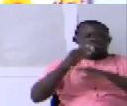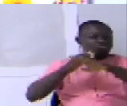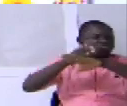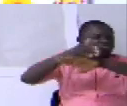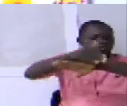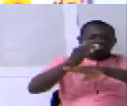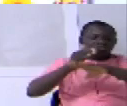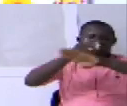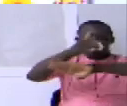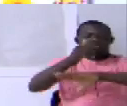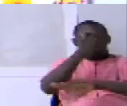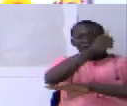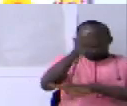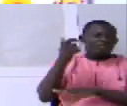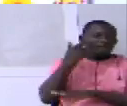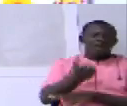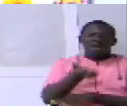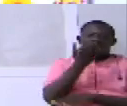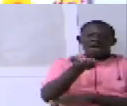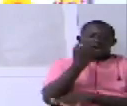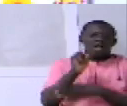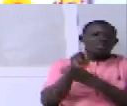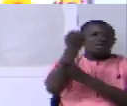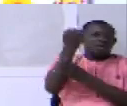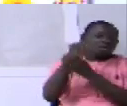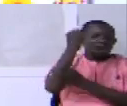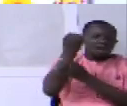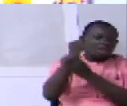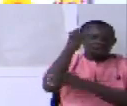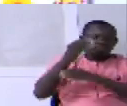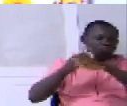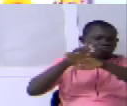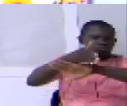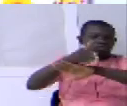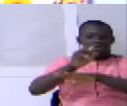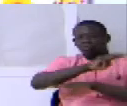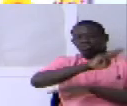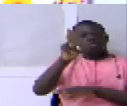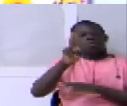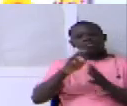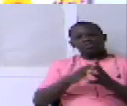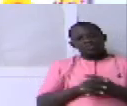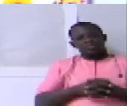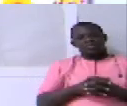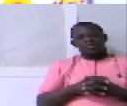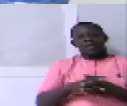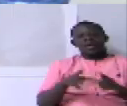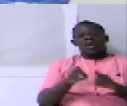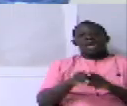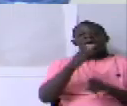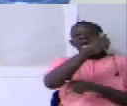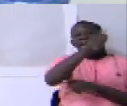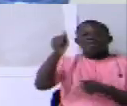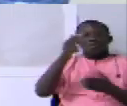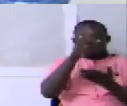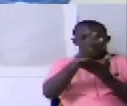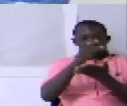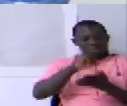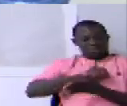no. Kabeta ko bari mote domoro lo la ka continue adomala wati. Every witness